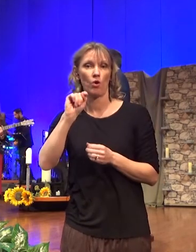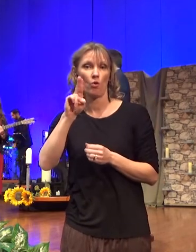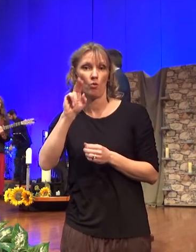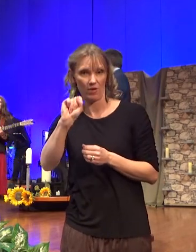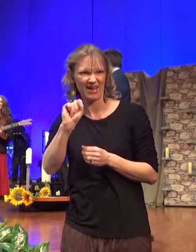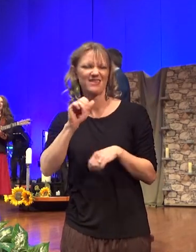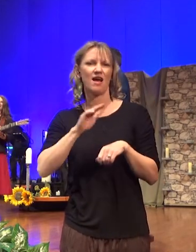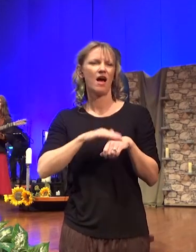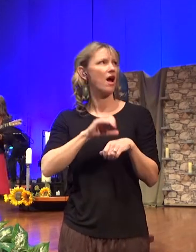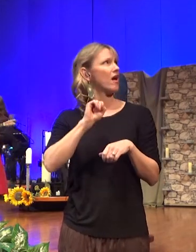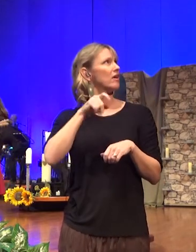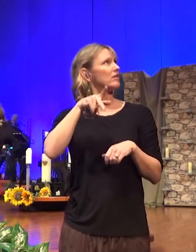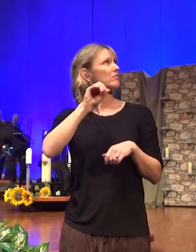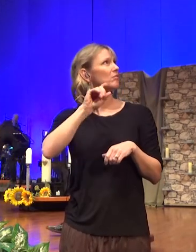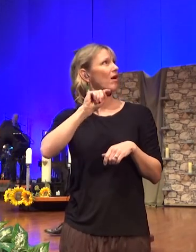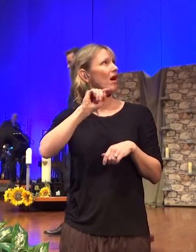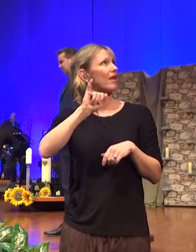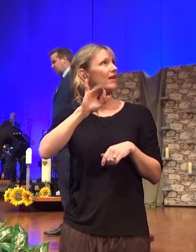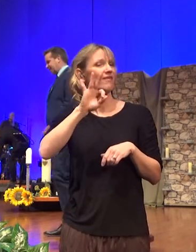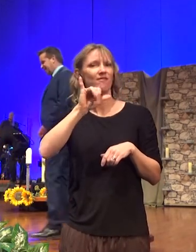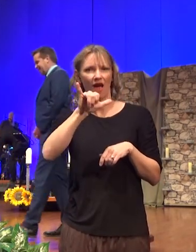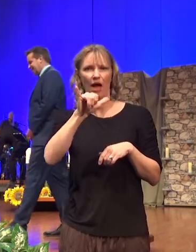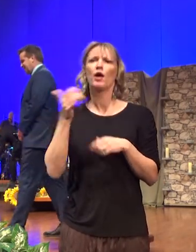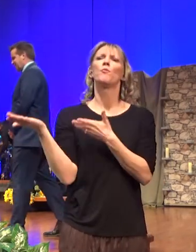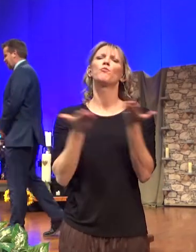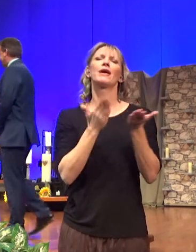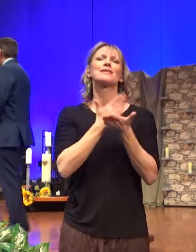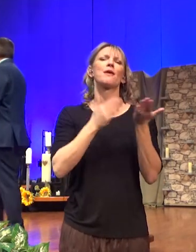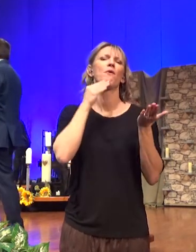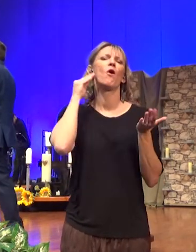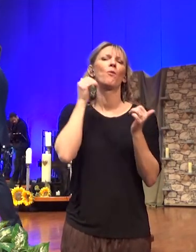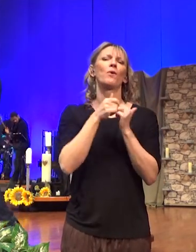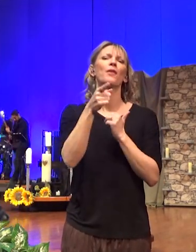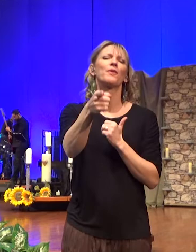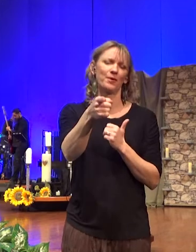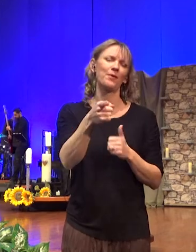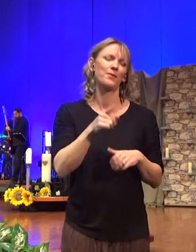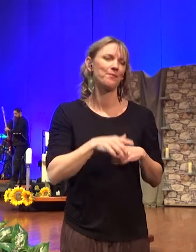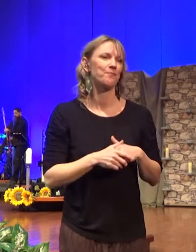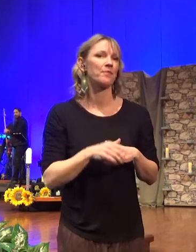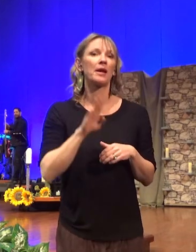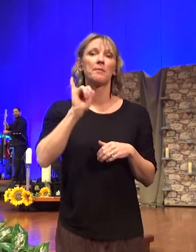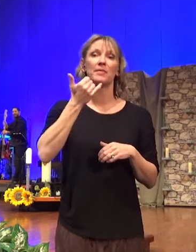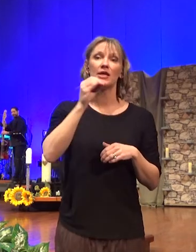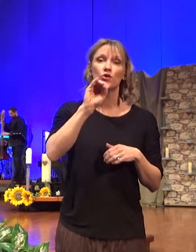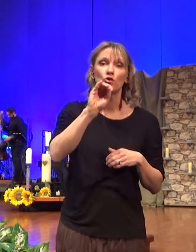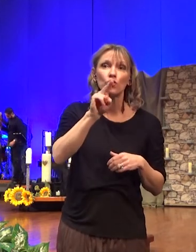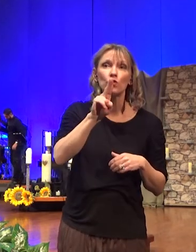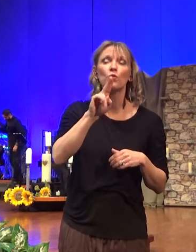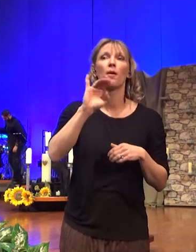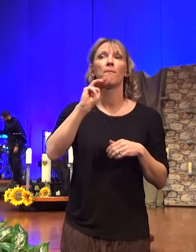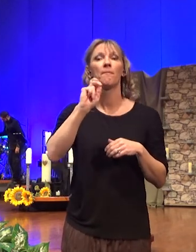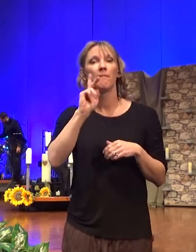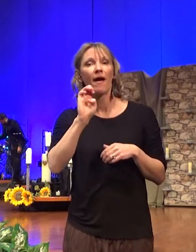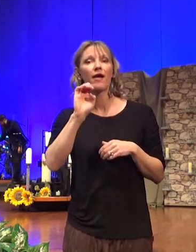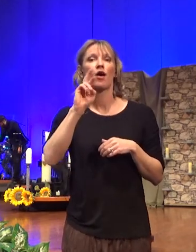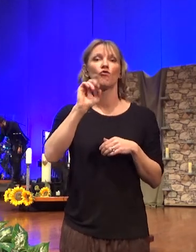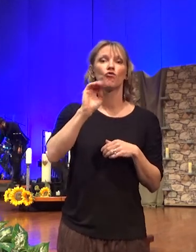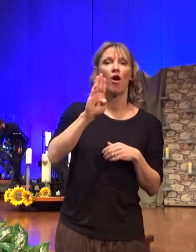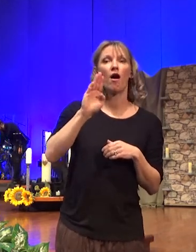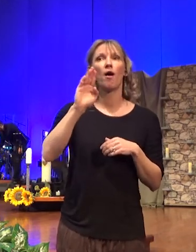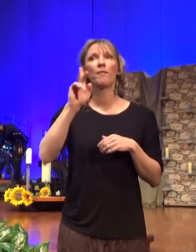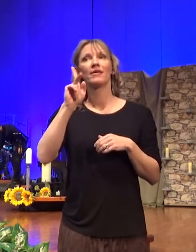Spotify. Yes. Take some Laura Berman with you in that way. Thank you, Bijou, Mike, Rob,